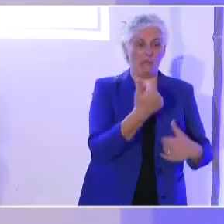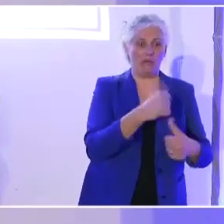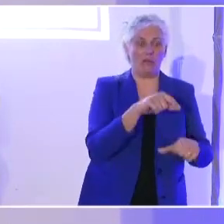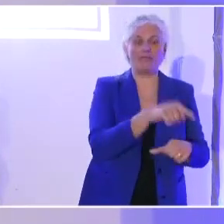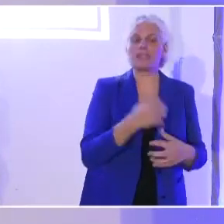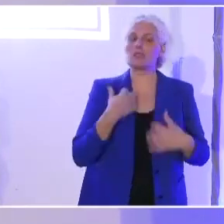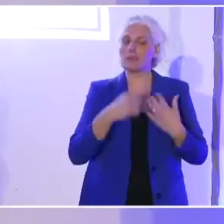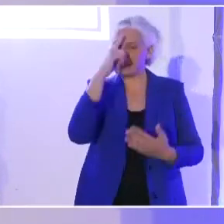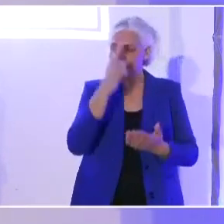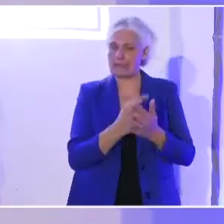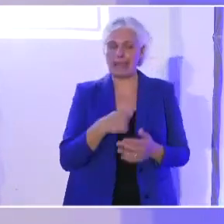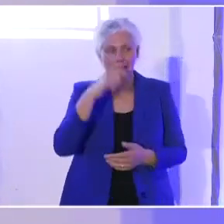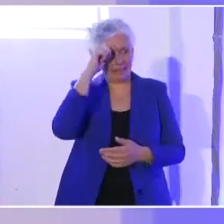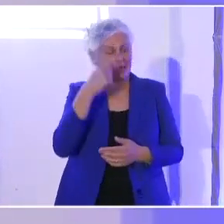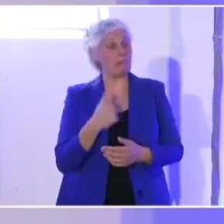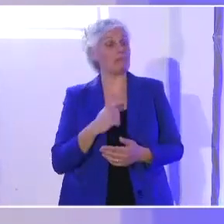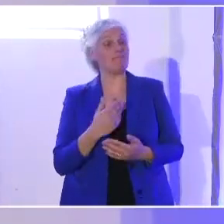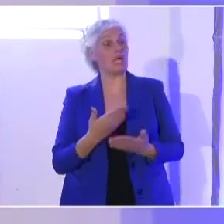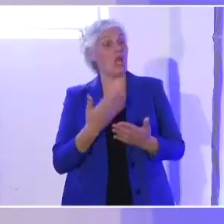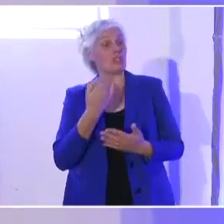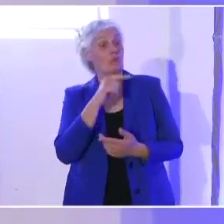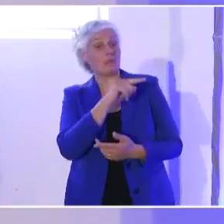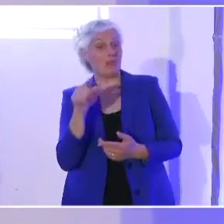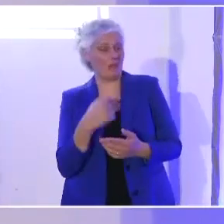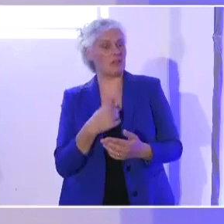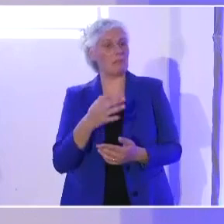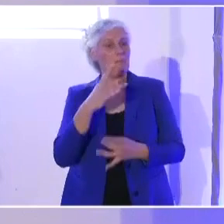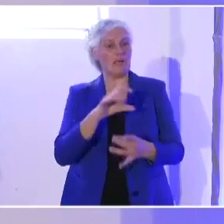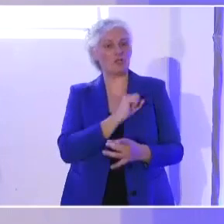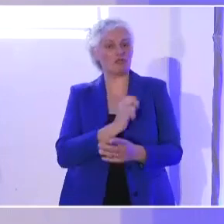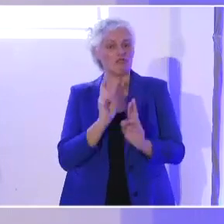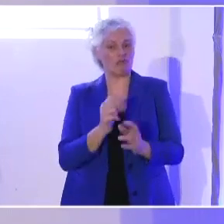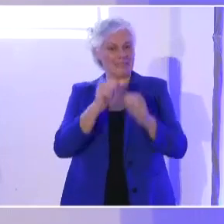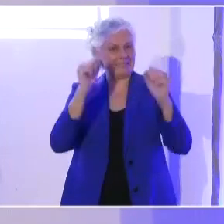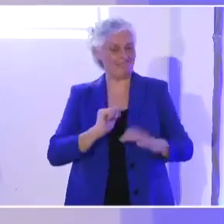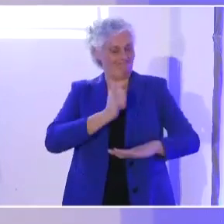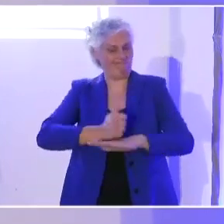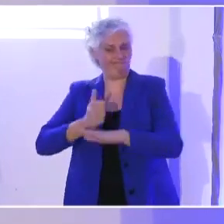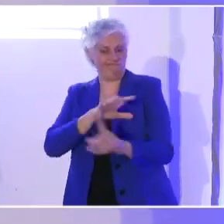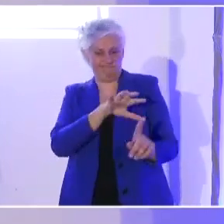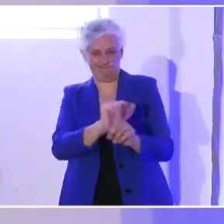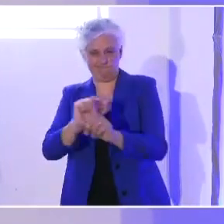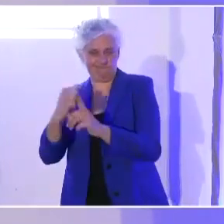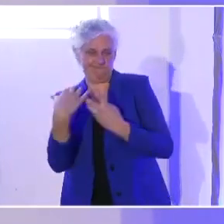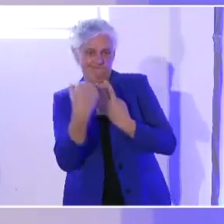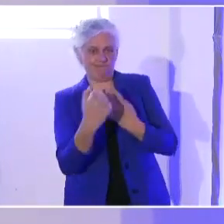interesting decision there. My takeaways from that are, one, make sure you have proper systems in place to detect breaches